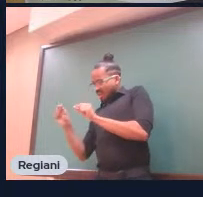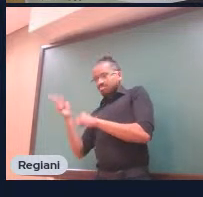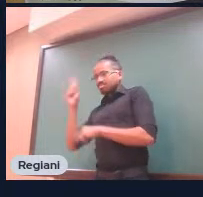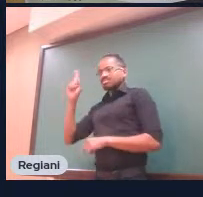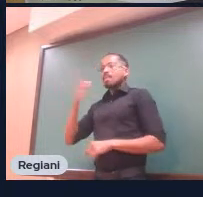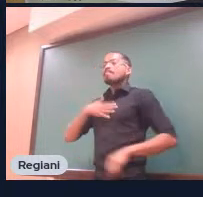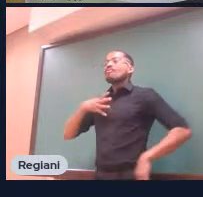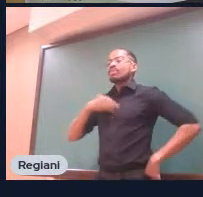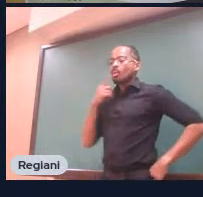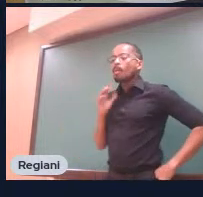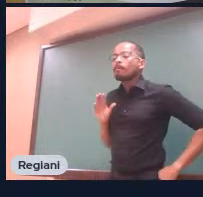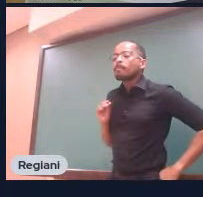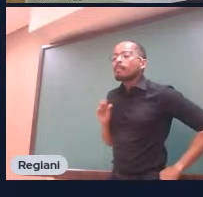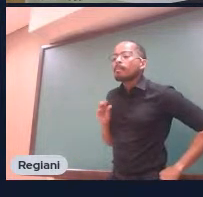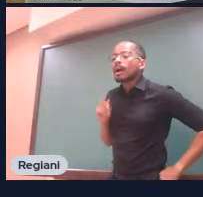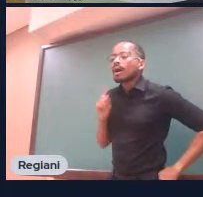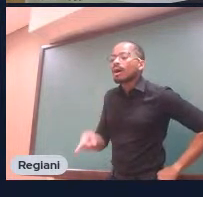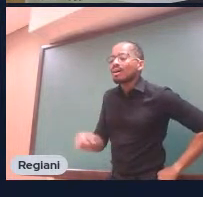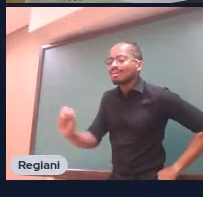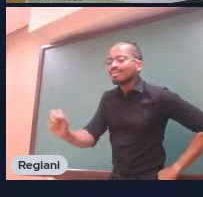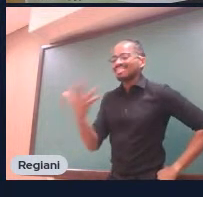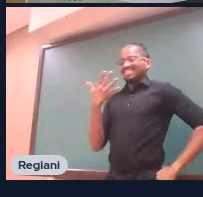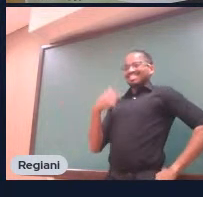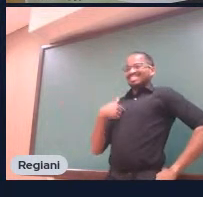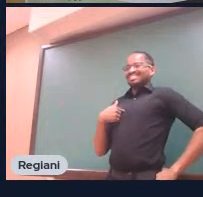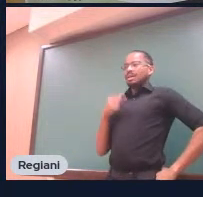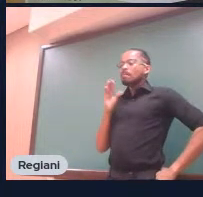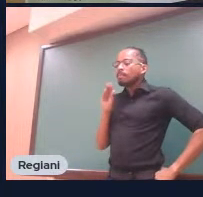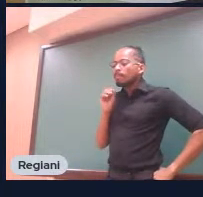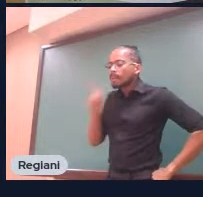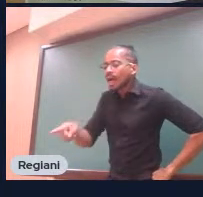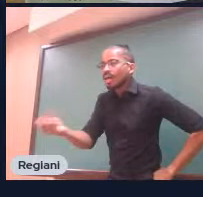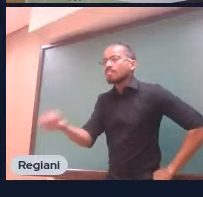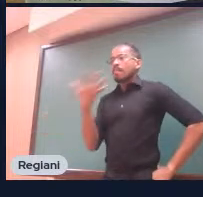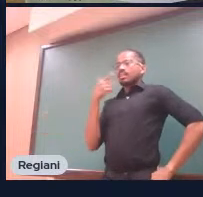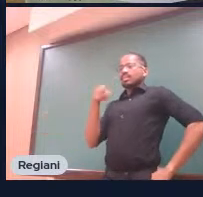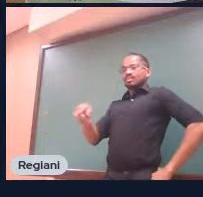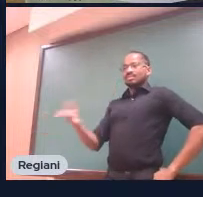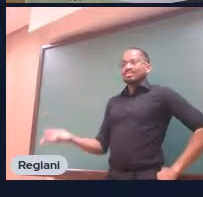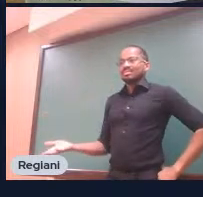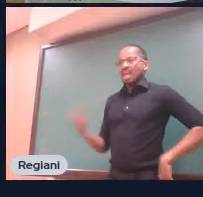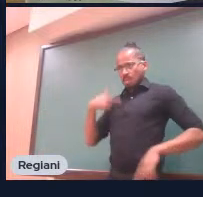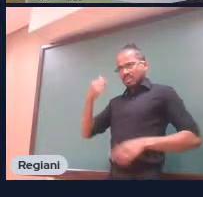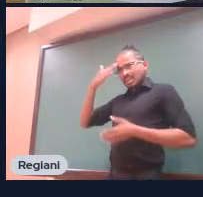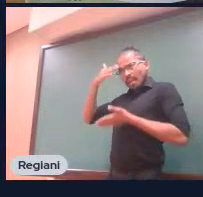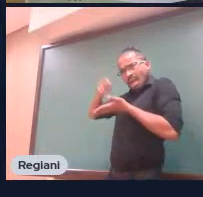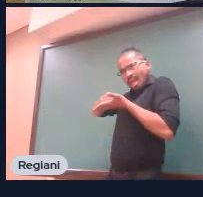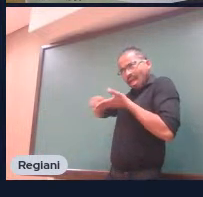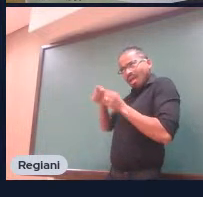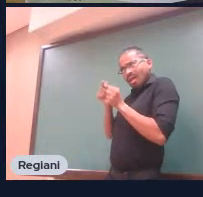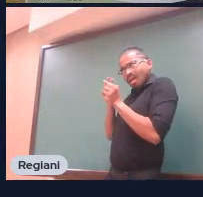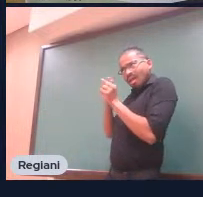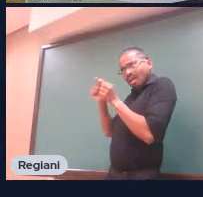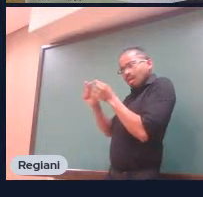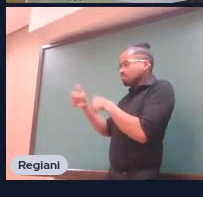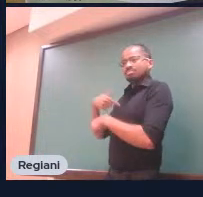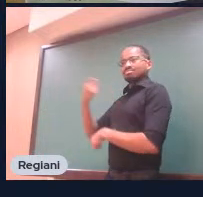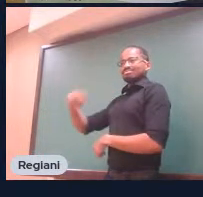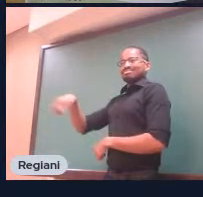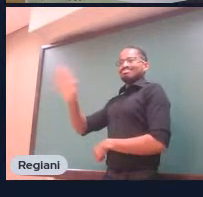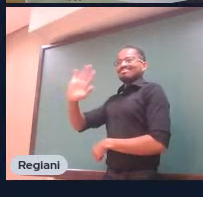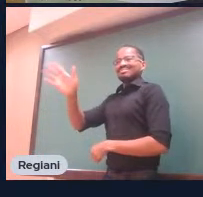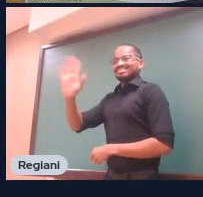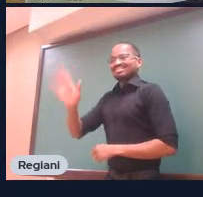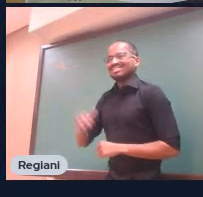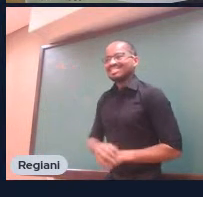to access your dictionary. You go from word treatment to treatment of text of any length. You go from